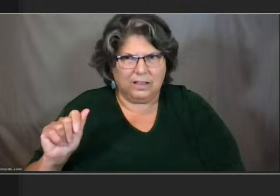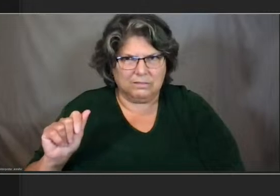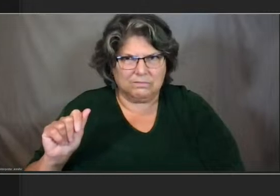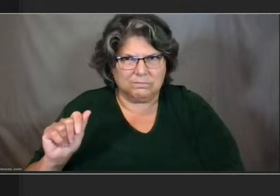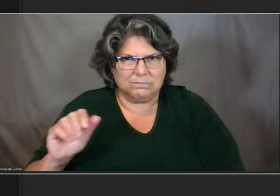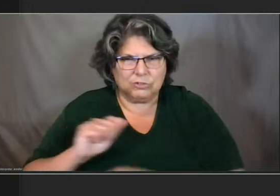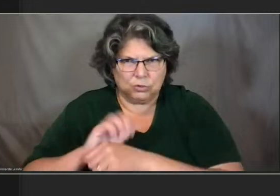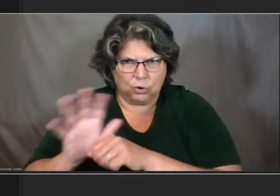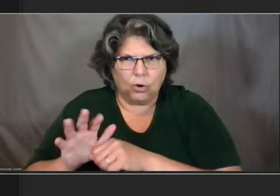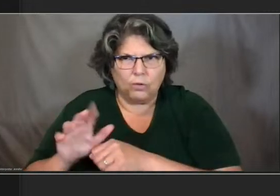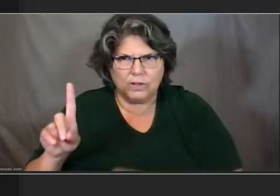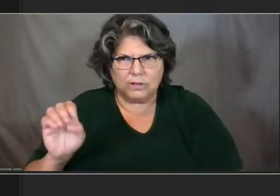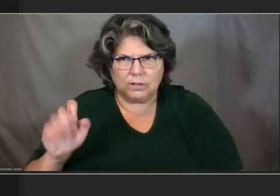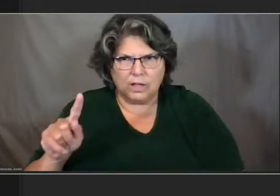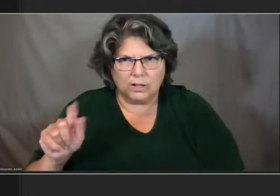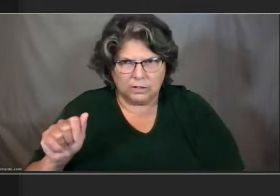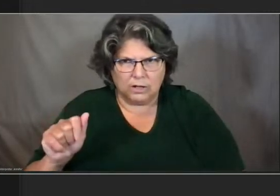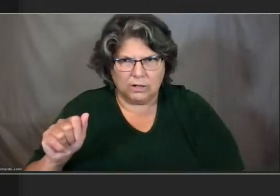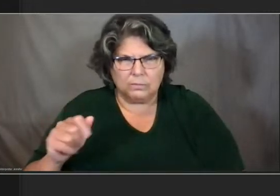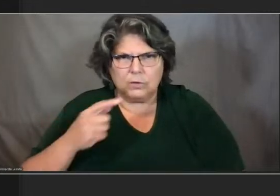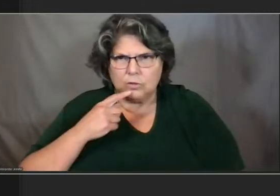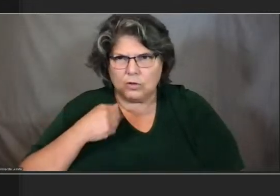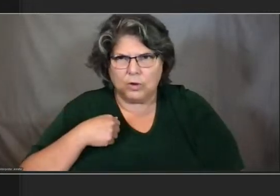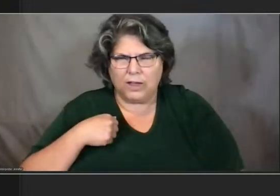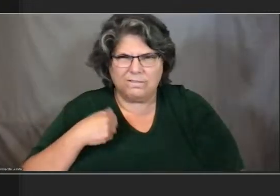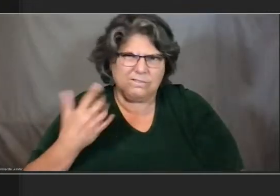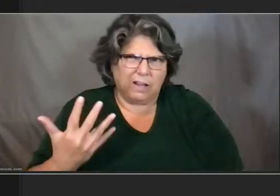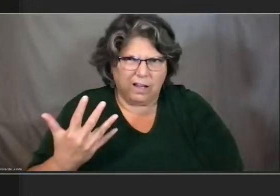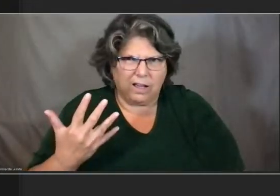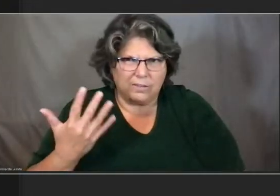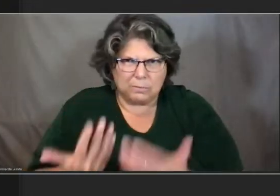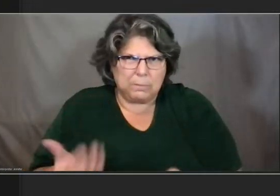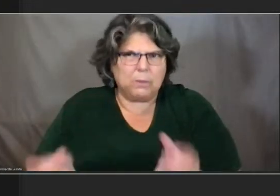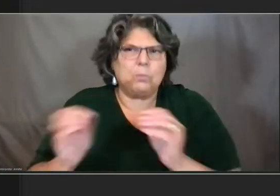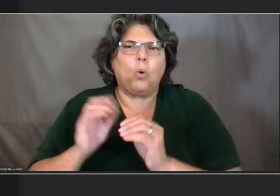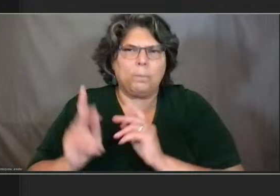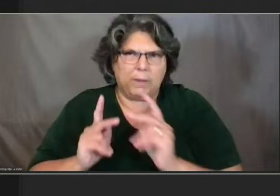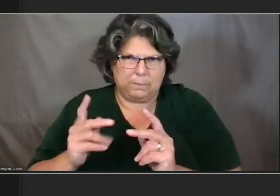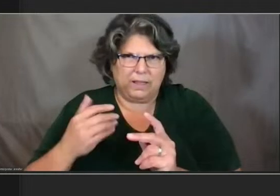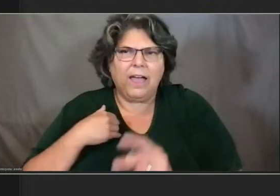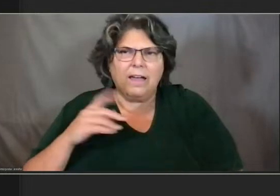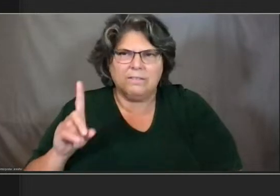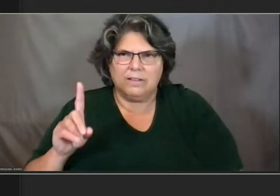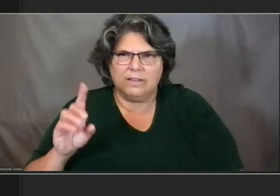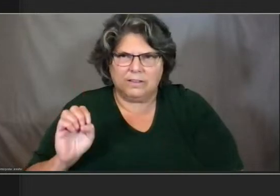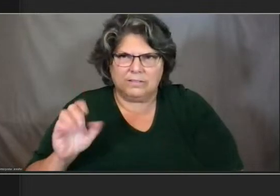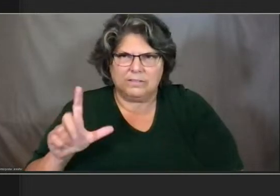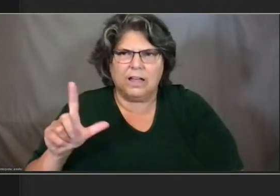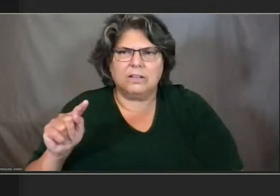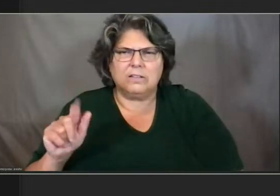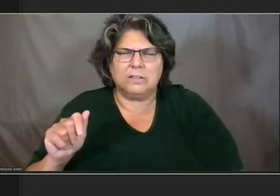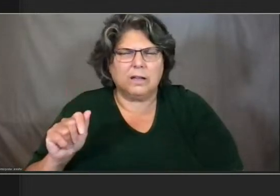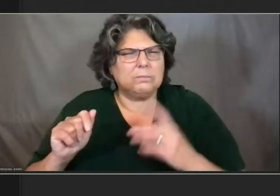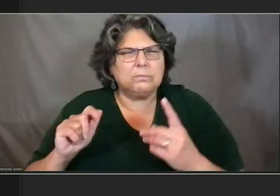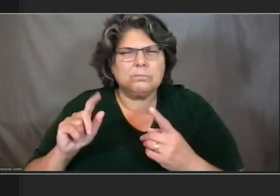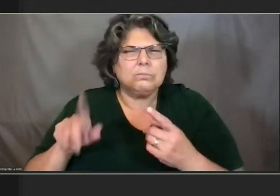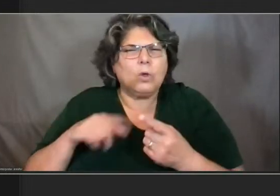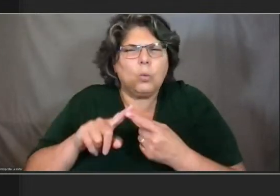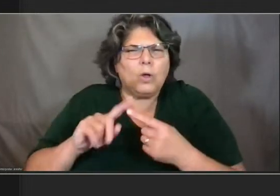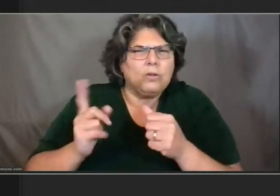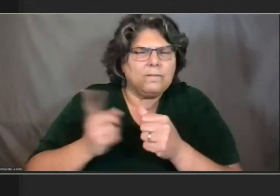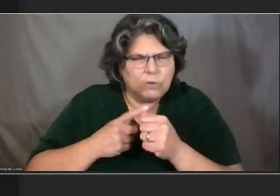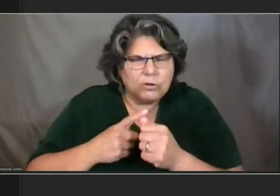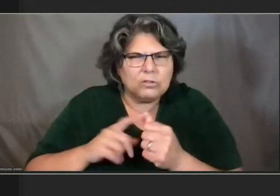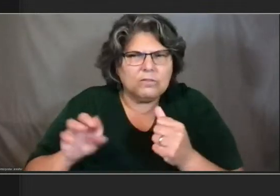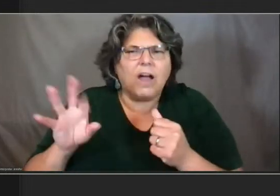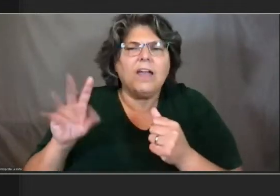mentioned you've got 5, maybe even more. What's the timeline? Like, when did you first, detect